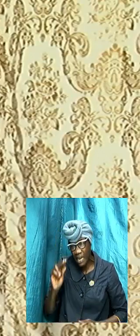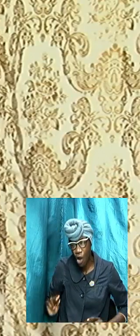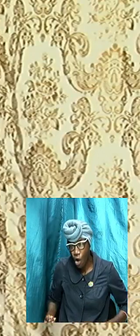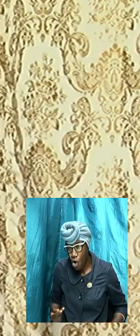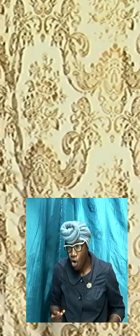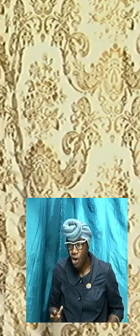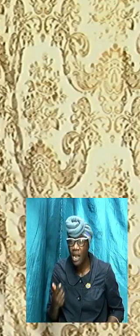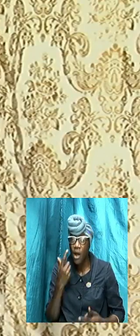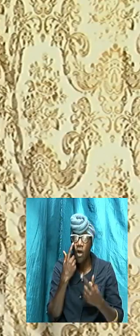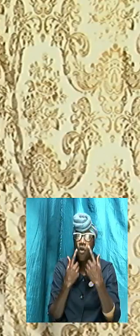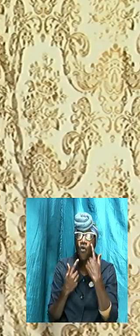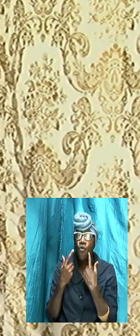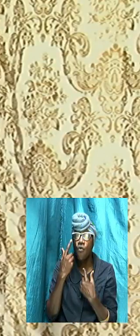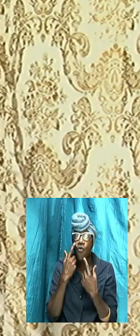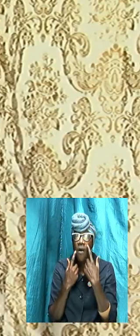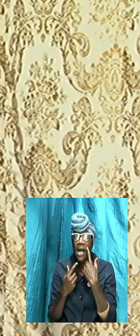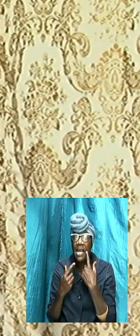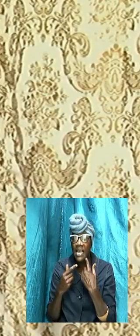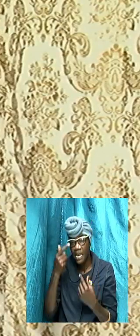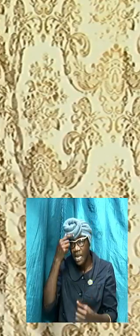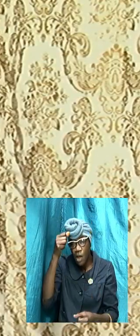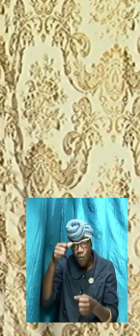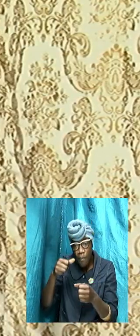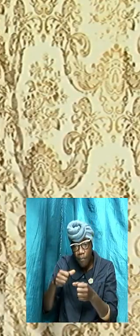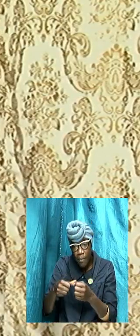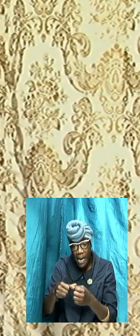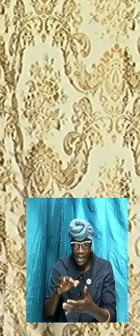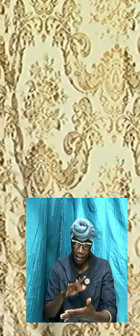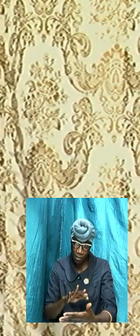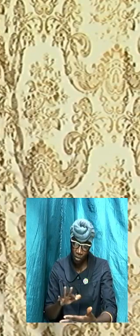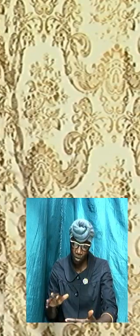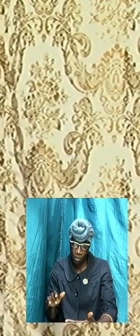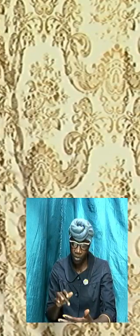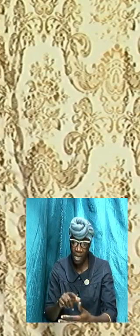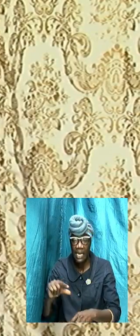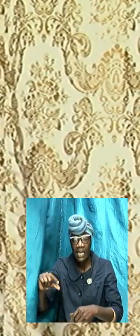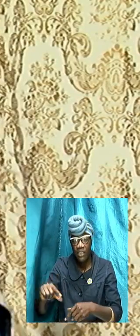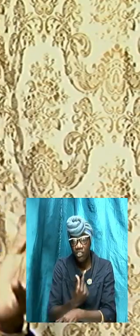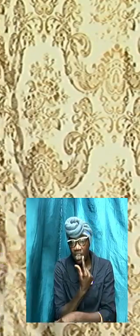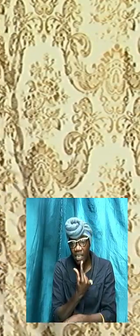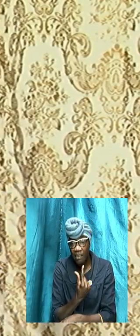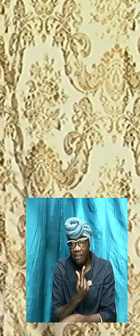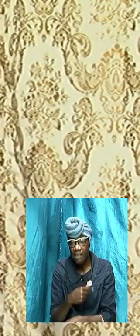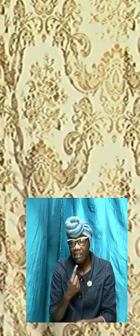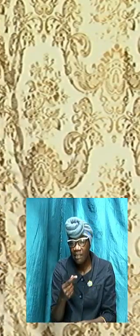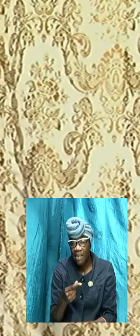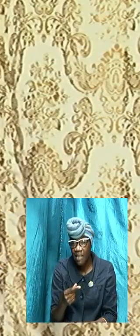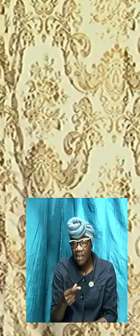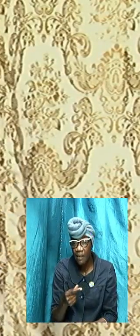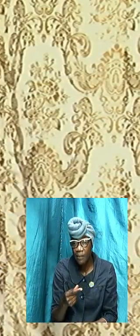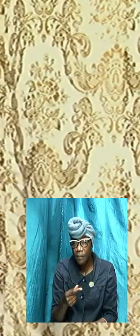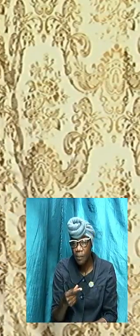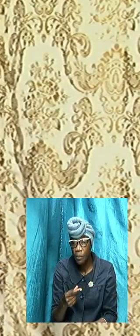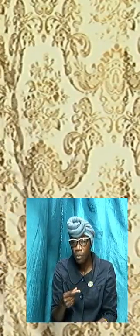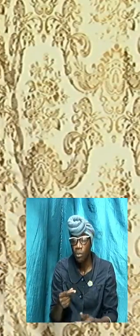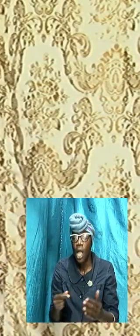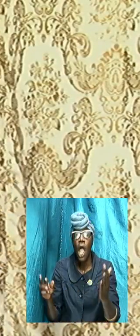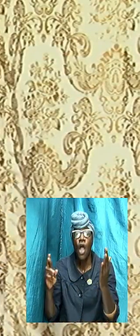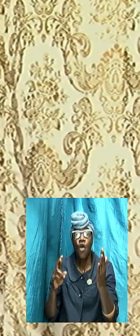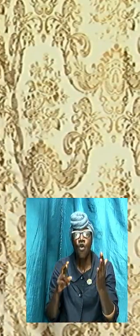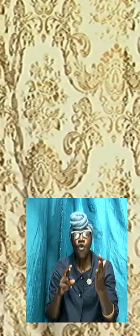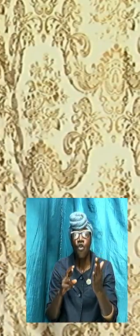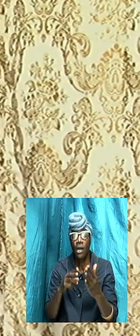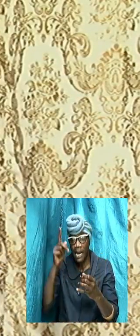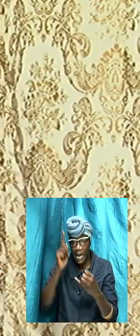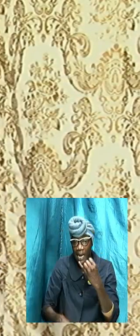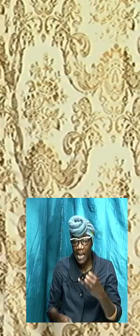crying. Amen. It reminds me of the scripture in Genesis where the Bible said the souls of the men were under the, not Genesis, Revelation, the souls